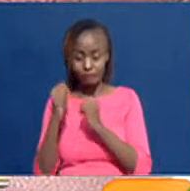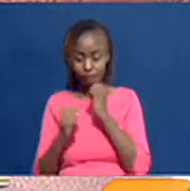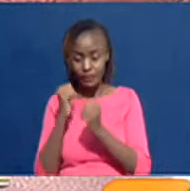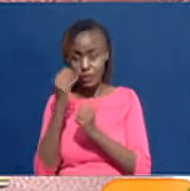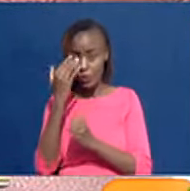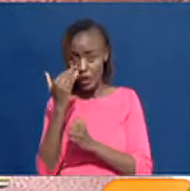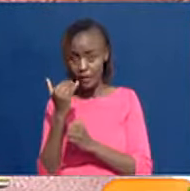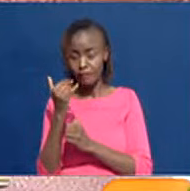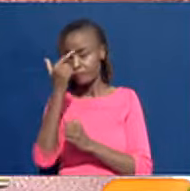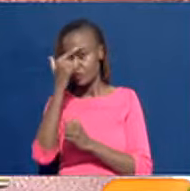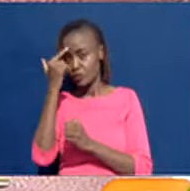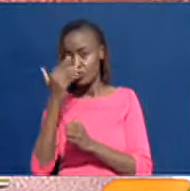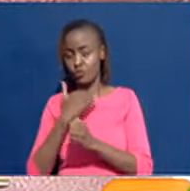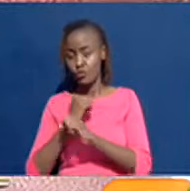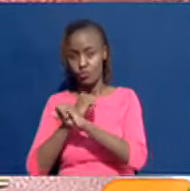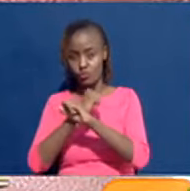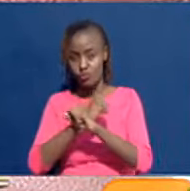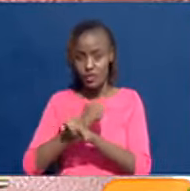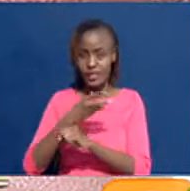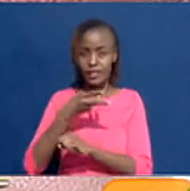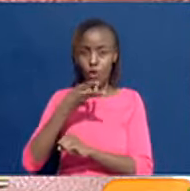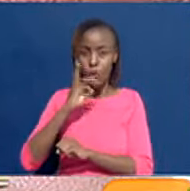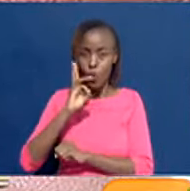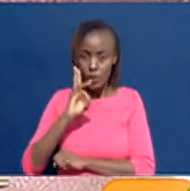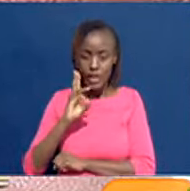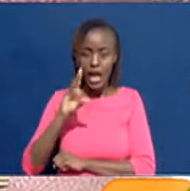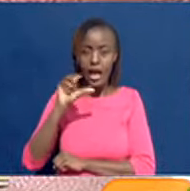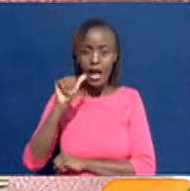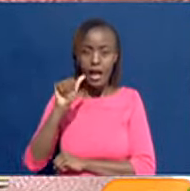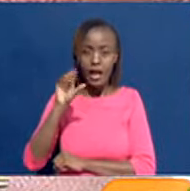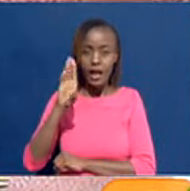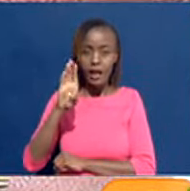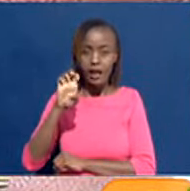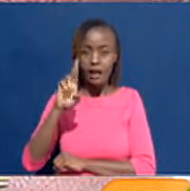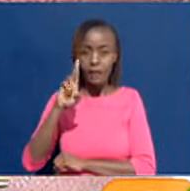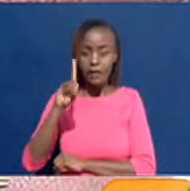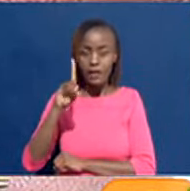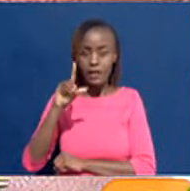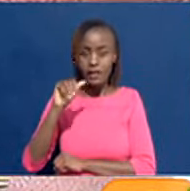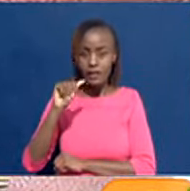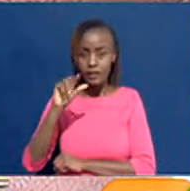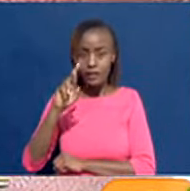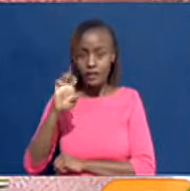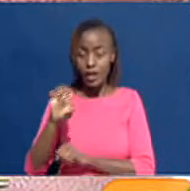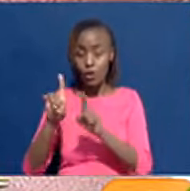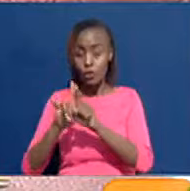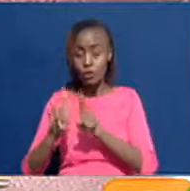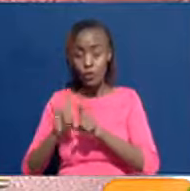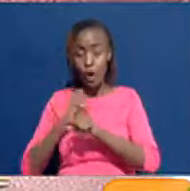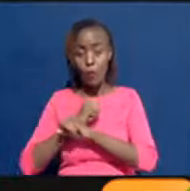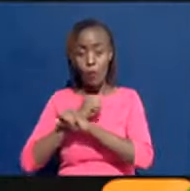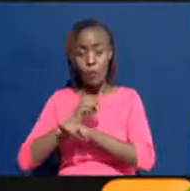Aberdare's water towers and promoting local tourism. Martin Munene with the details.